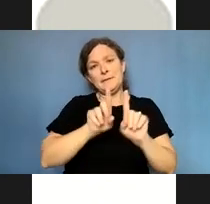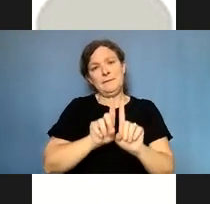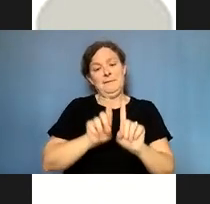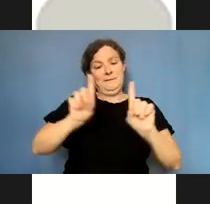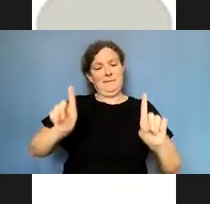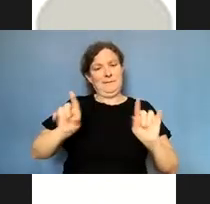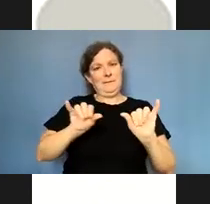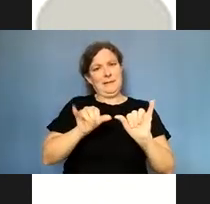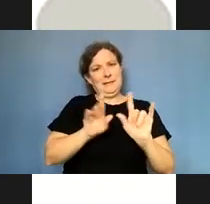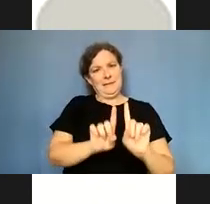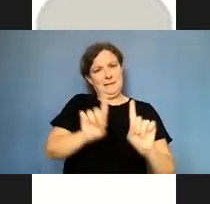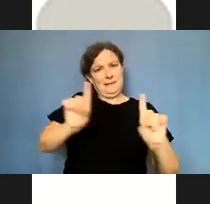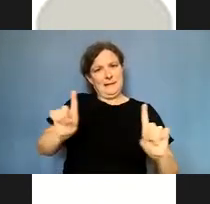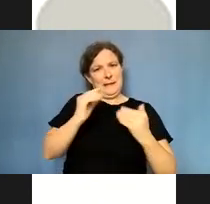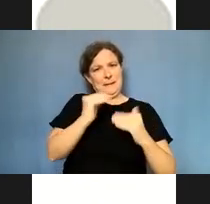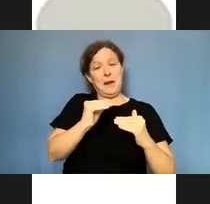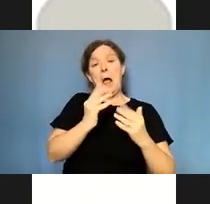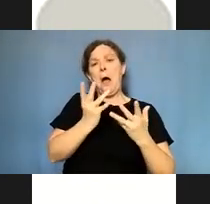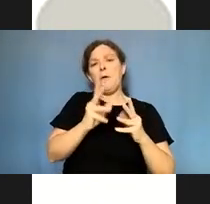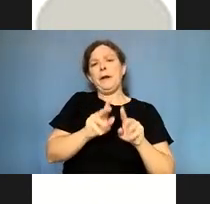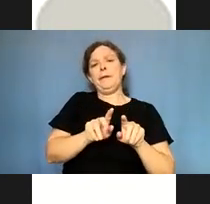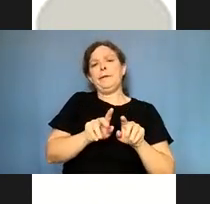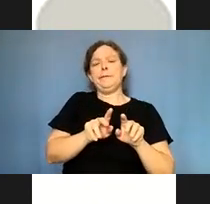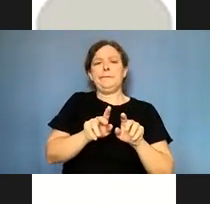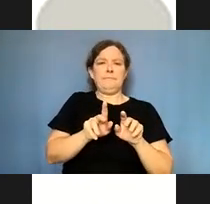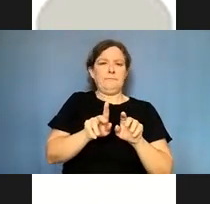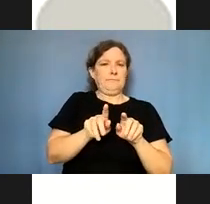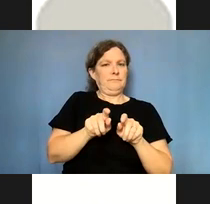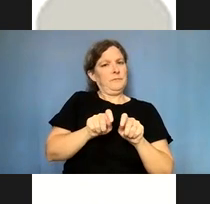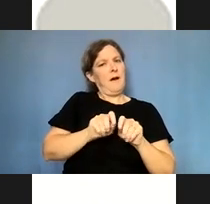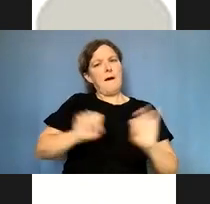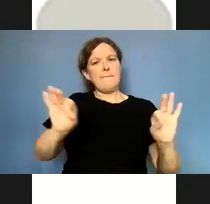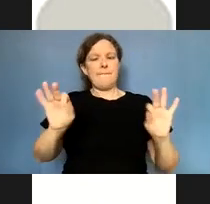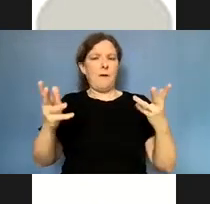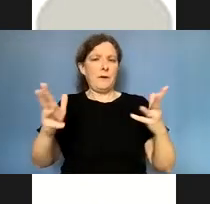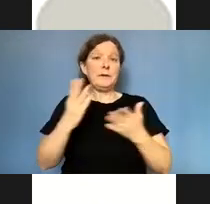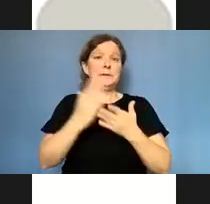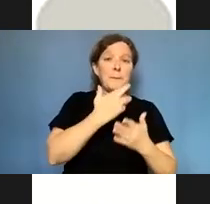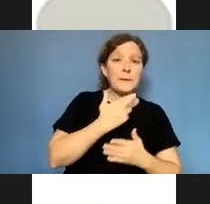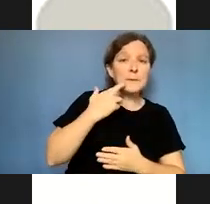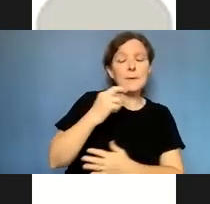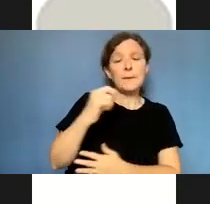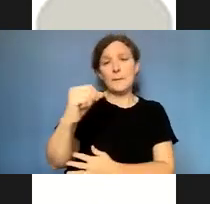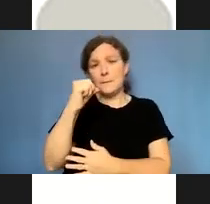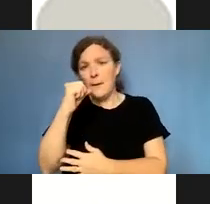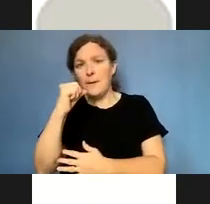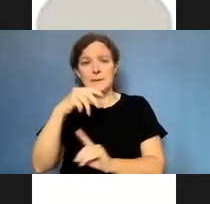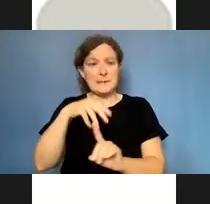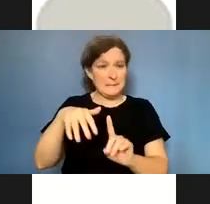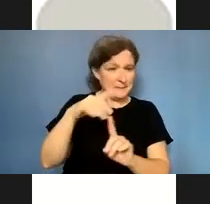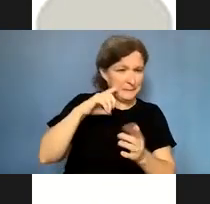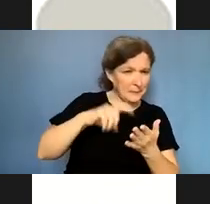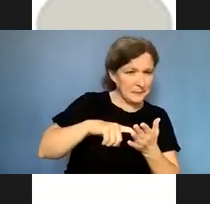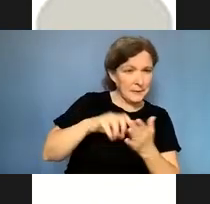in some indoor spaces have been lifted. So restaurants, bars, other food establishments, and other spaces that you see there under